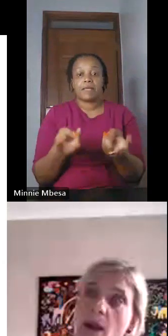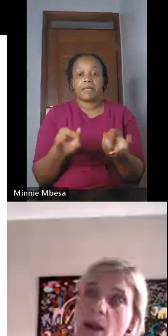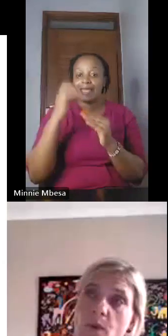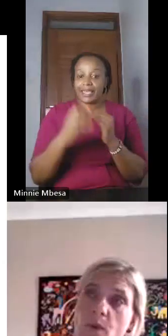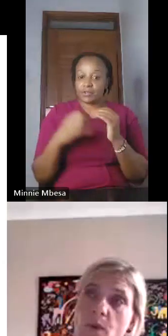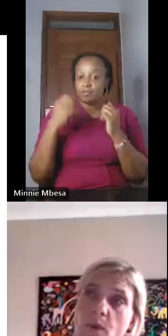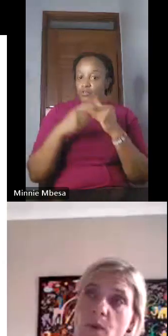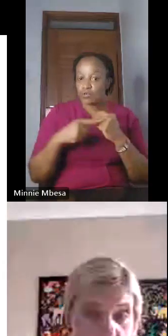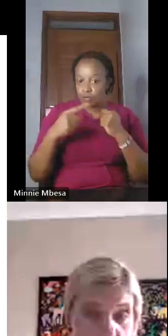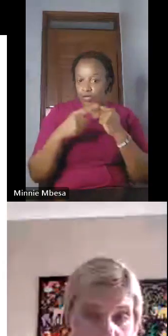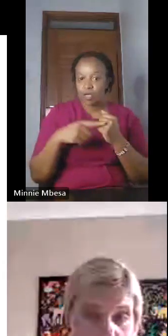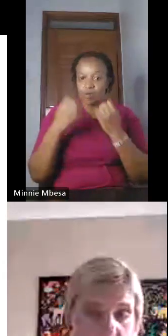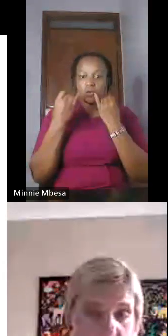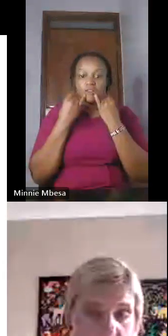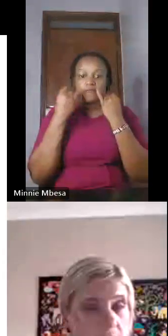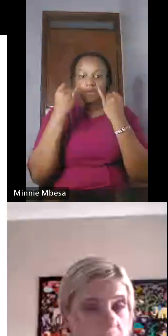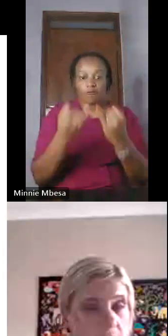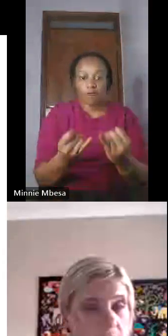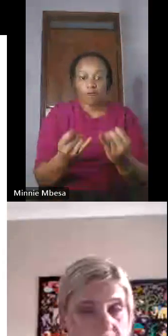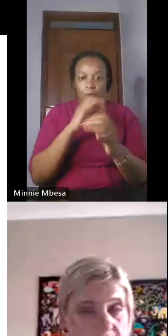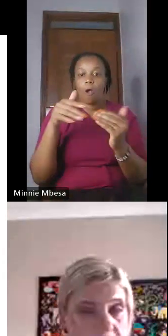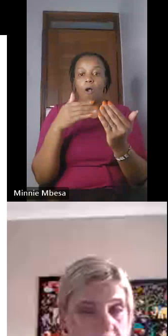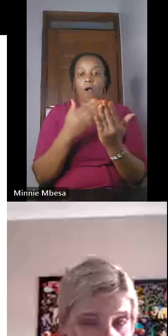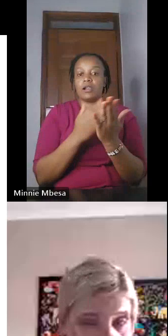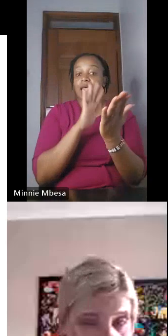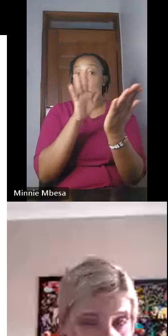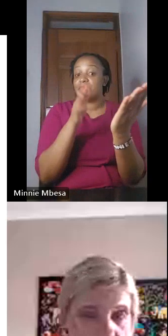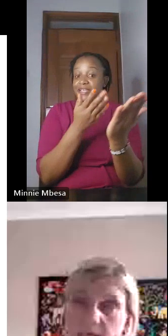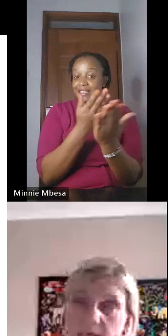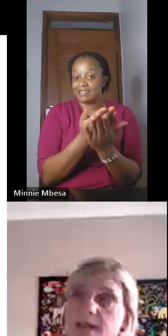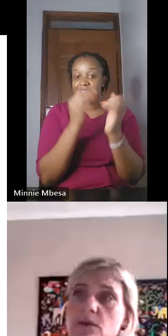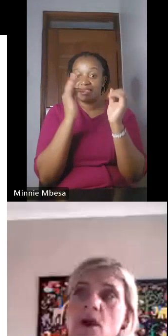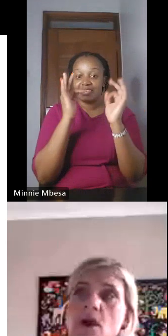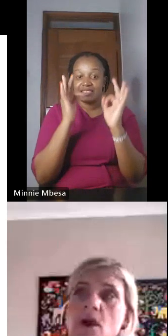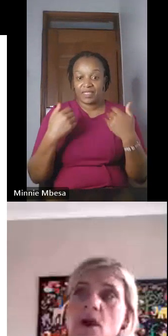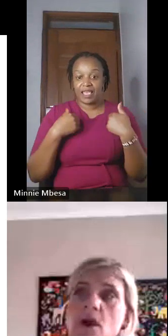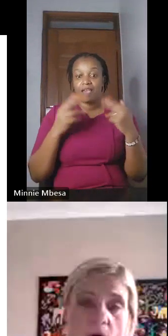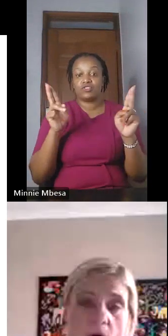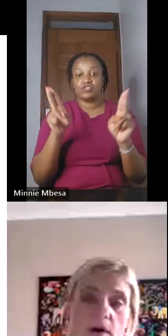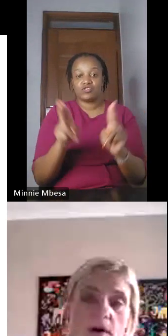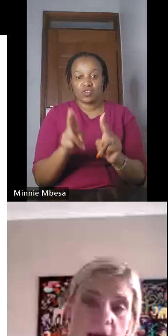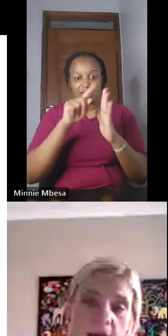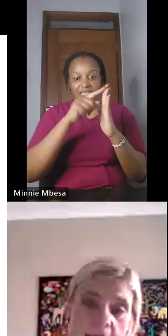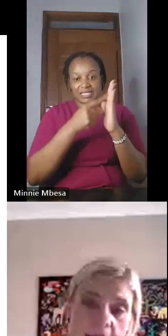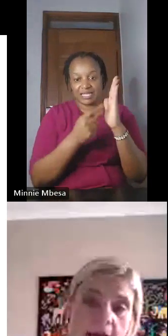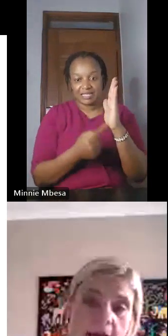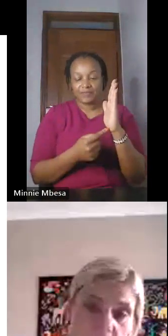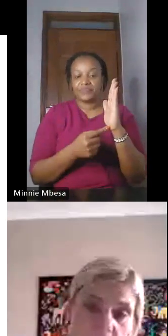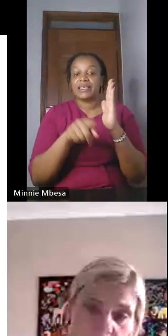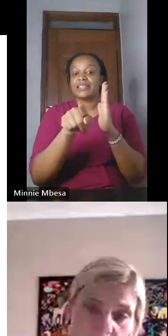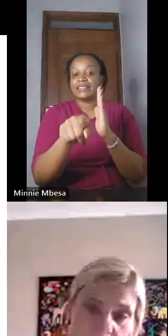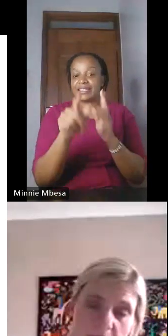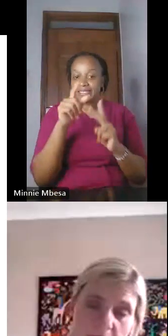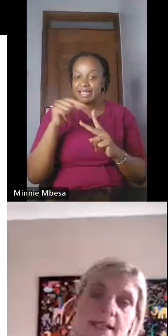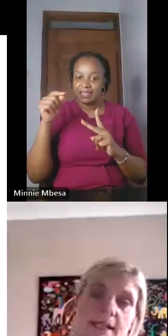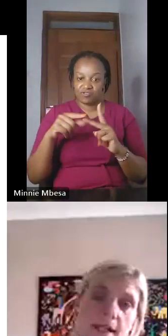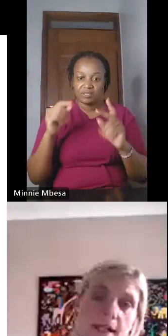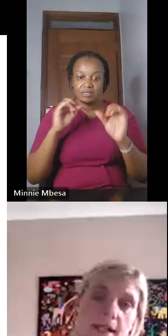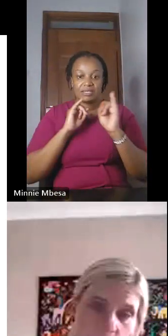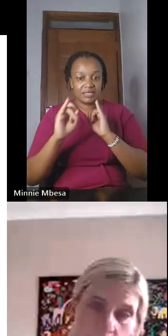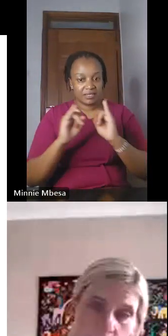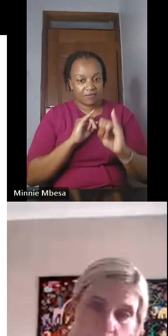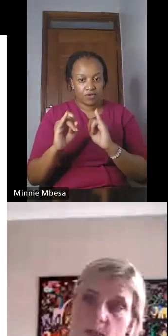applicants whether they have been shortlisted to attend a selection interview or that they have not